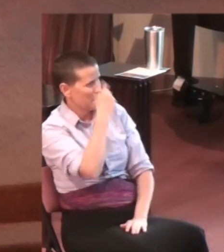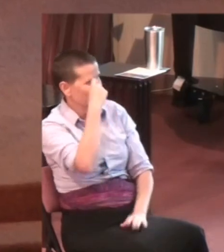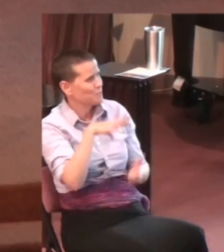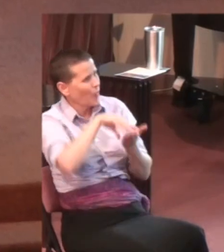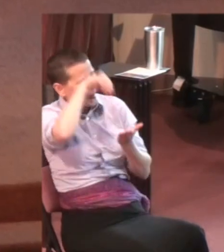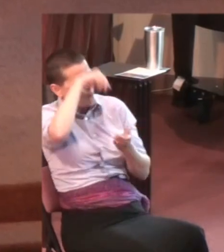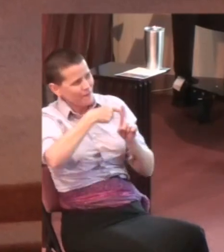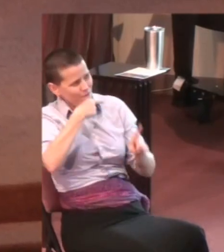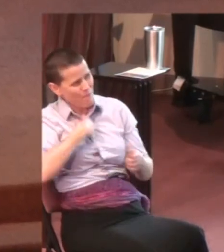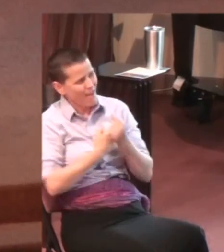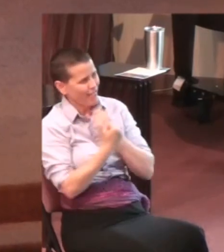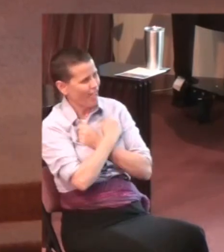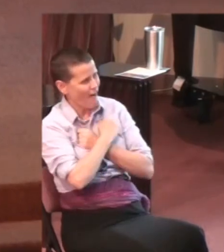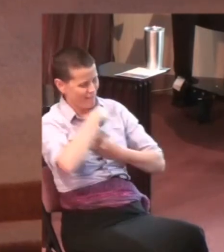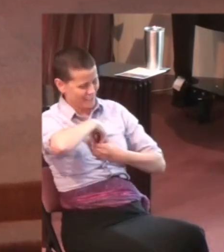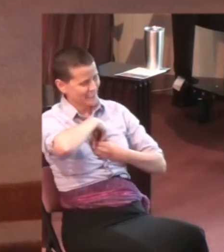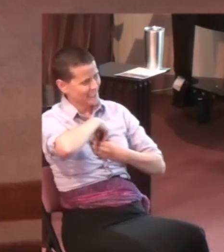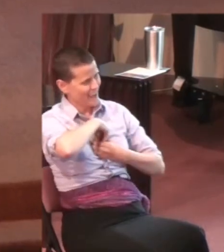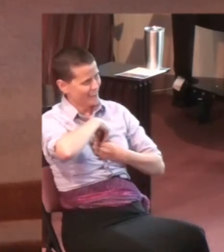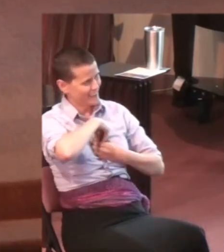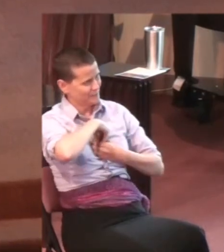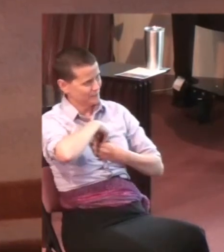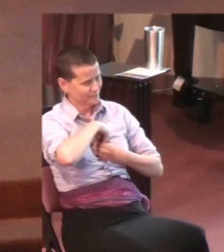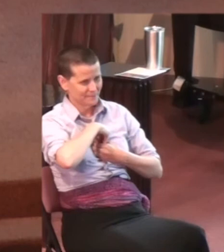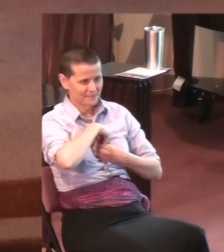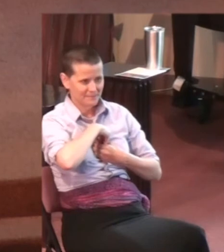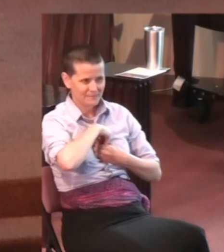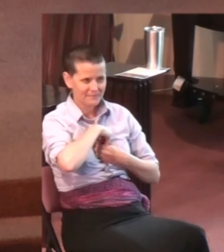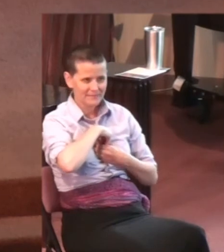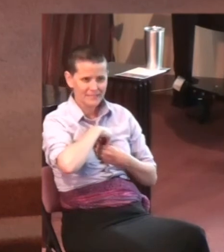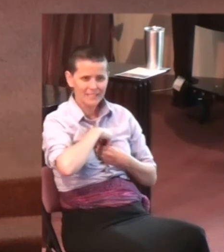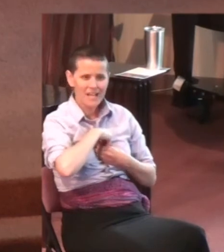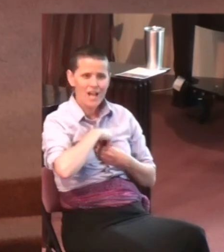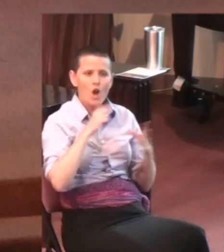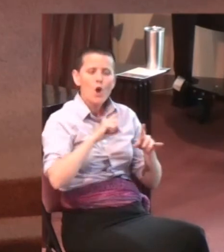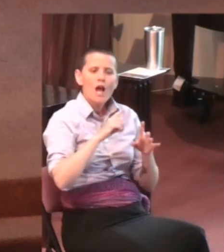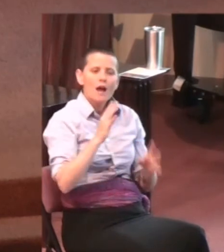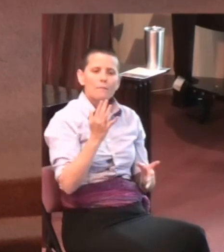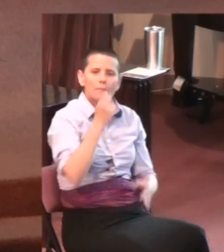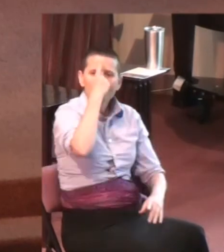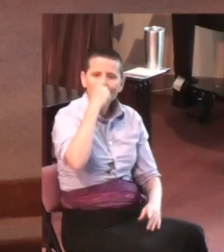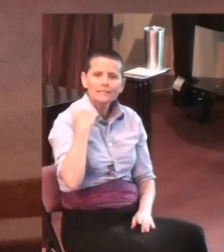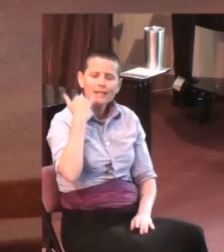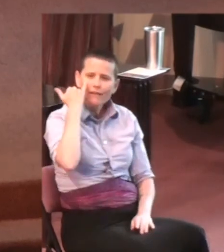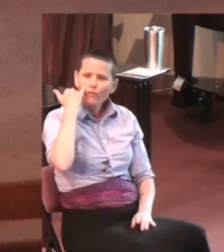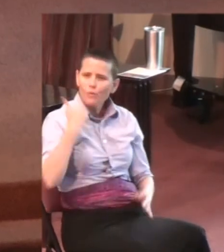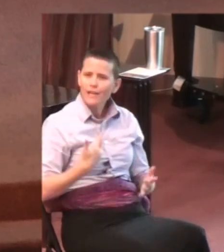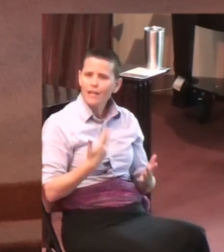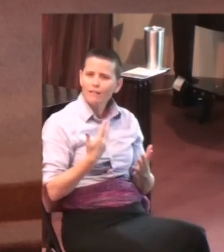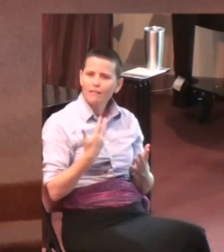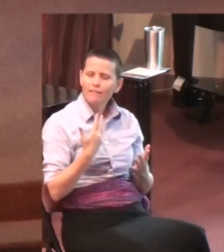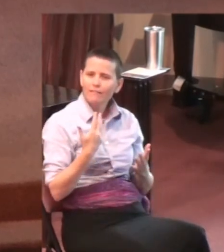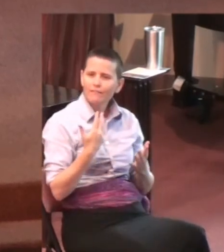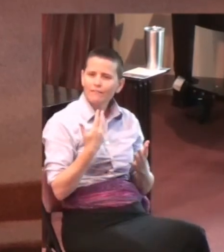point of view. But if we had all the patience in the world, we knew we were never going to die, we were here forever, would we be a little different